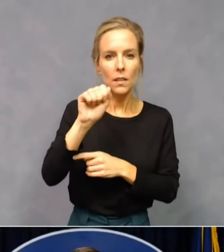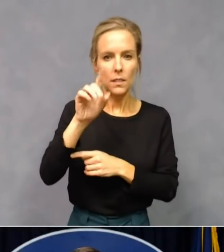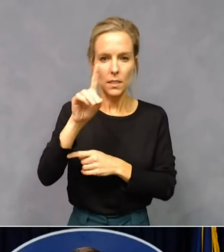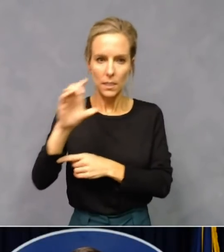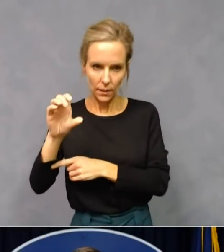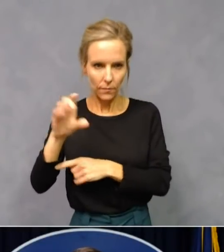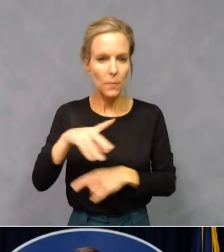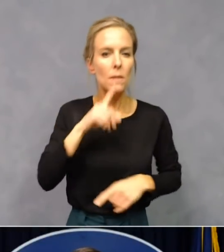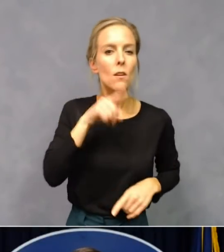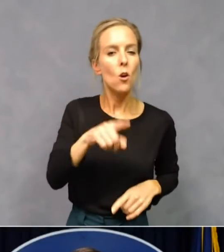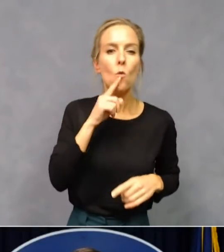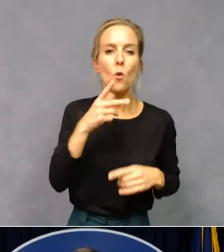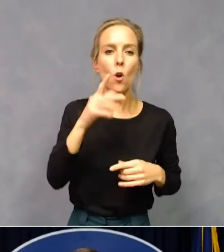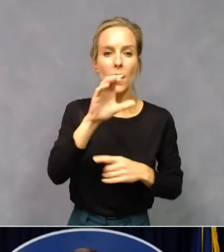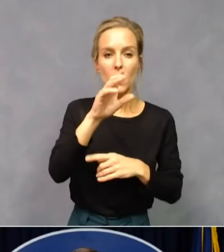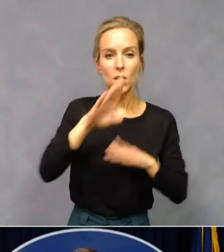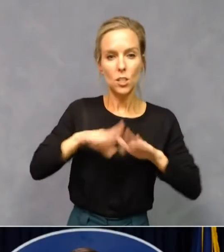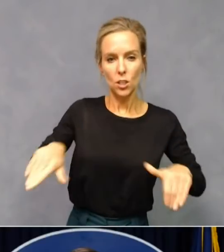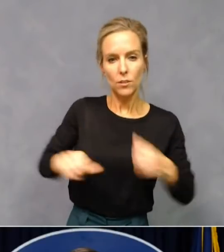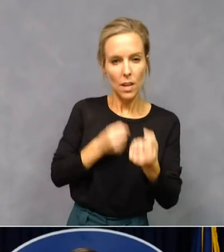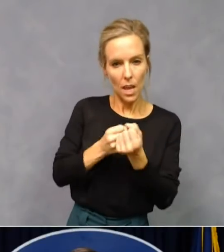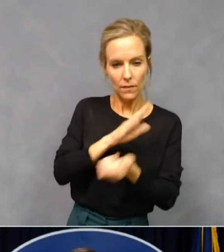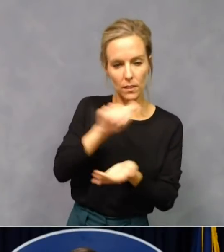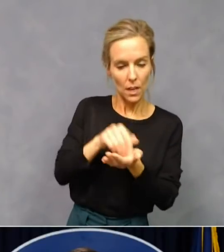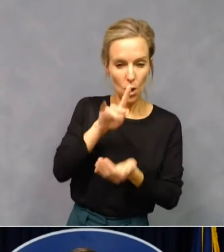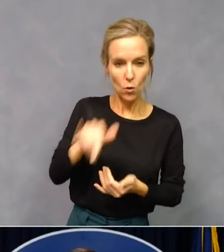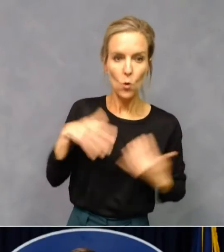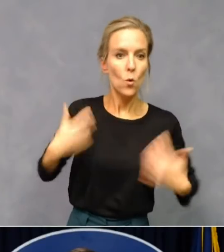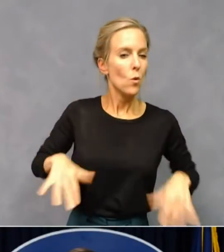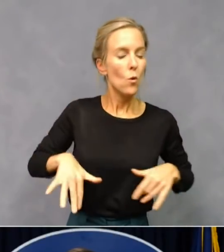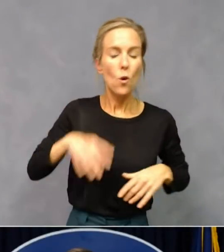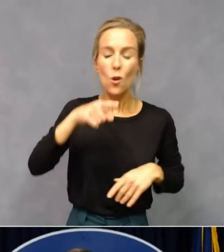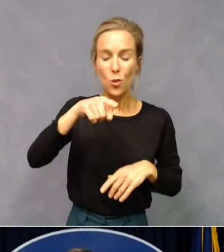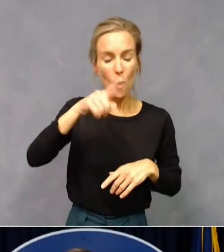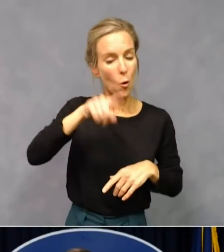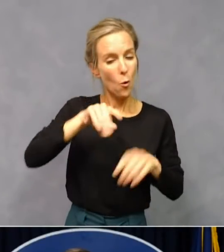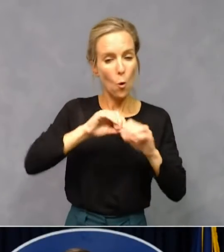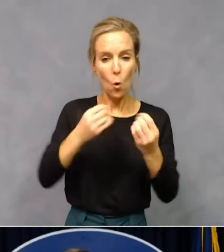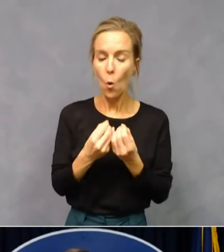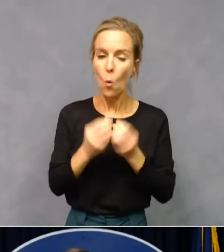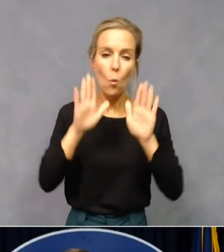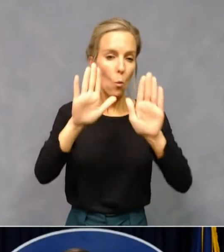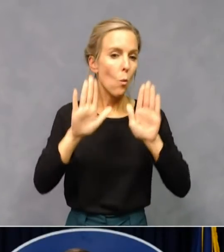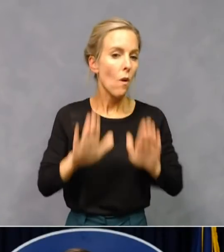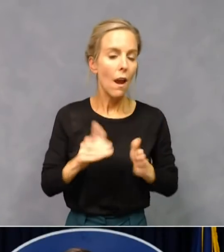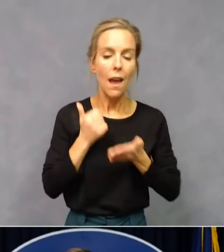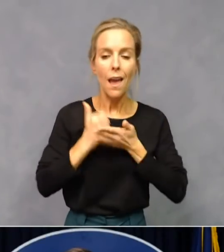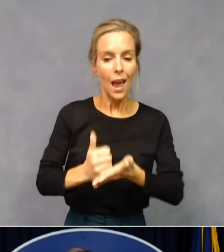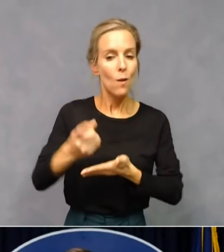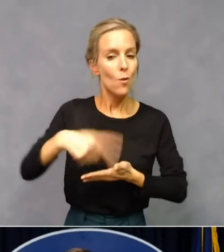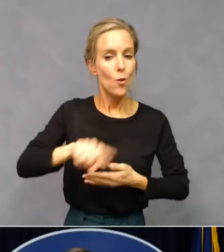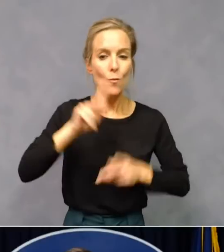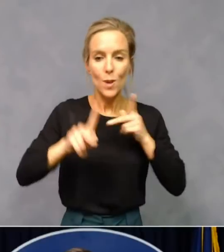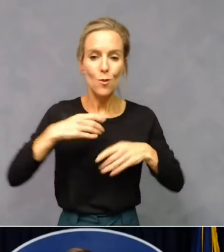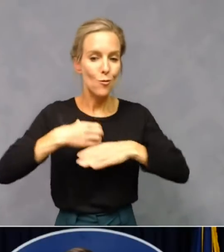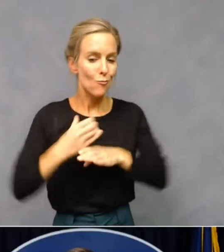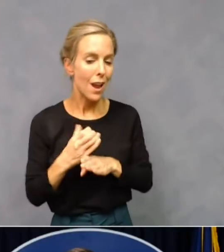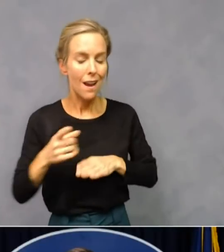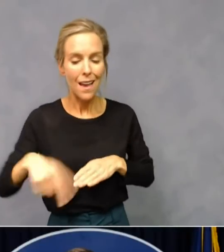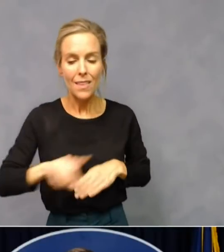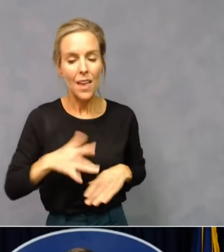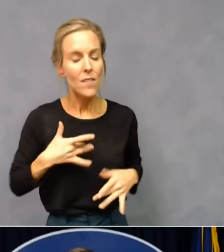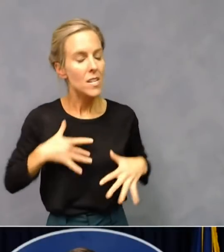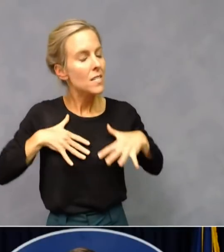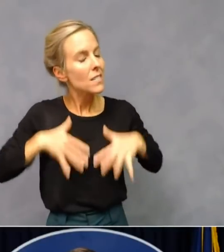incredible organizations helping those in crisis and being there for people maybe at their very lowest